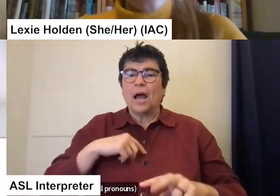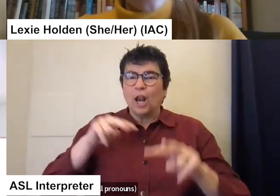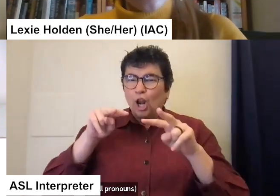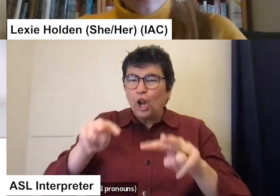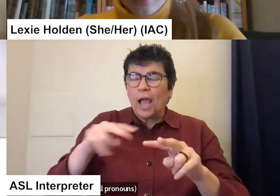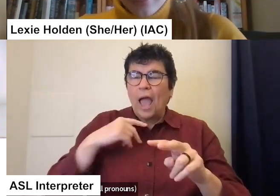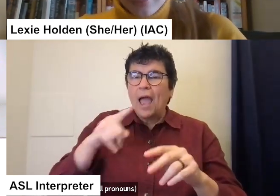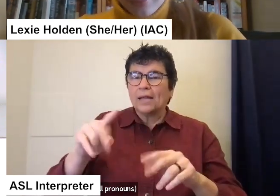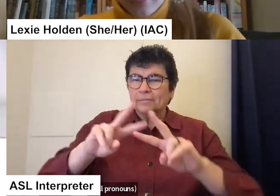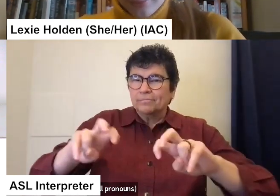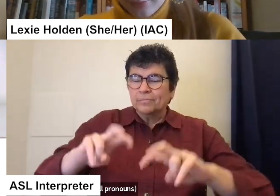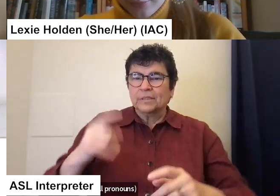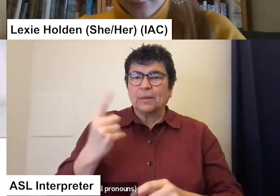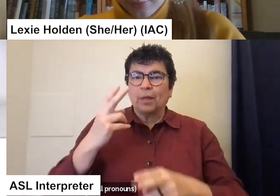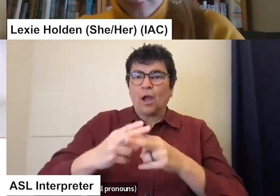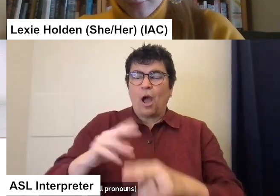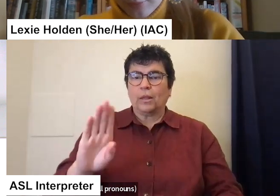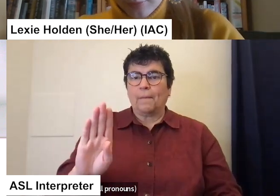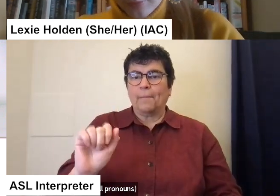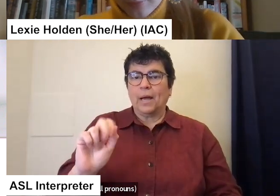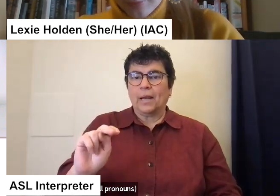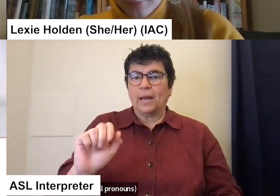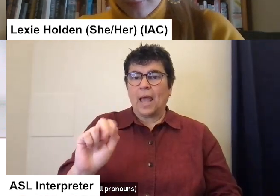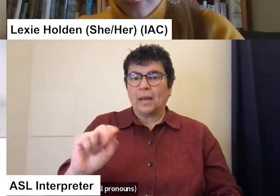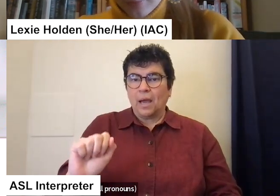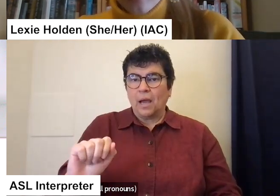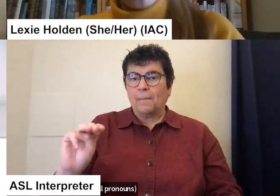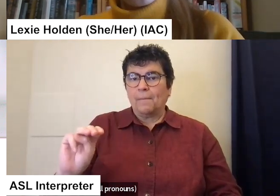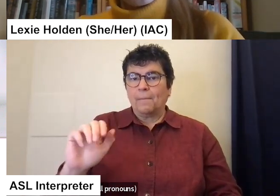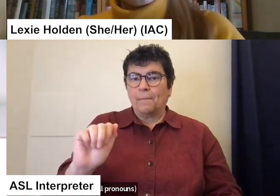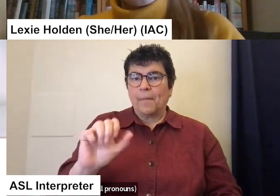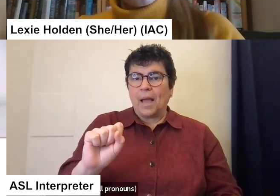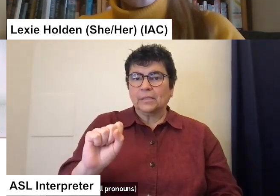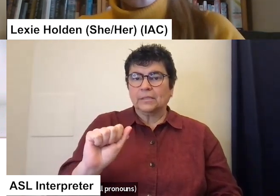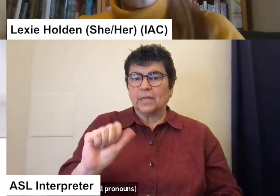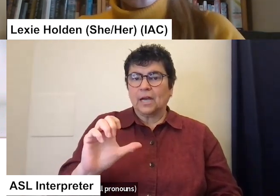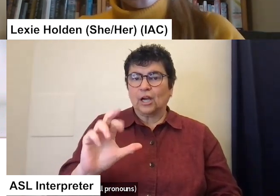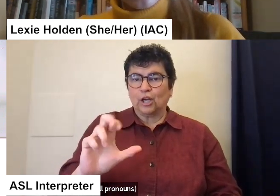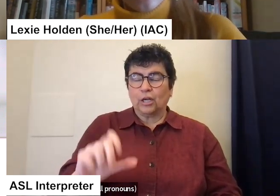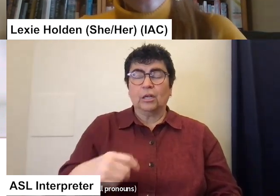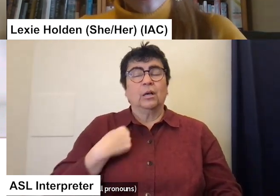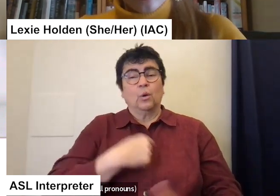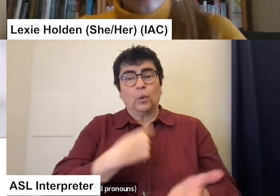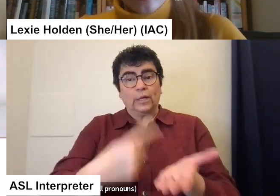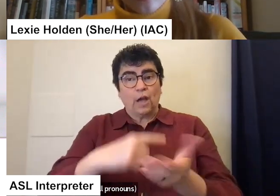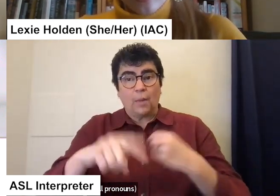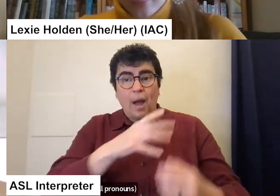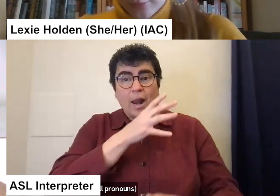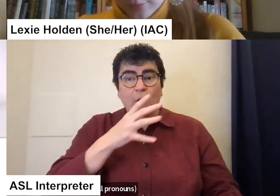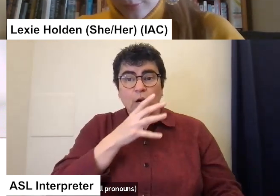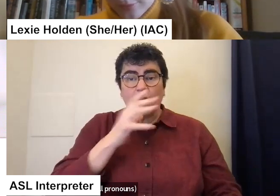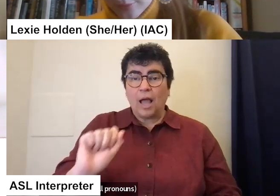massacre. When we talk about agriculture, what folks don't understand is